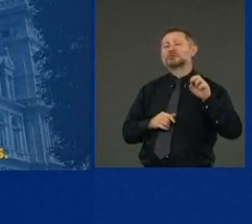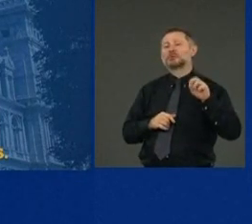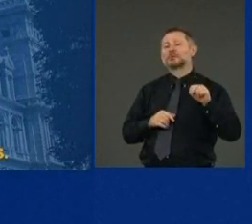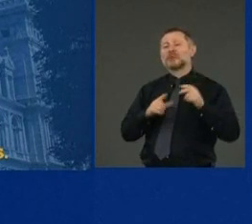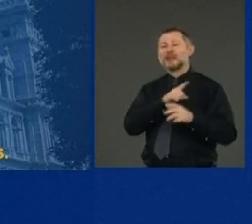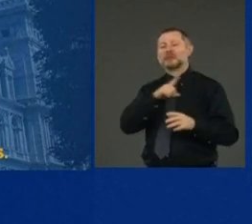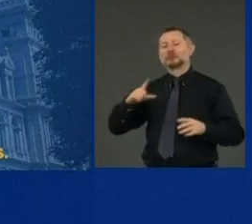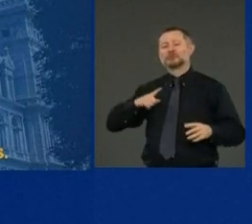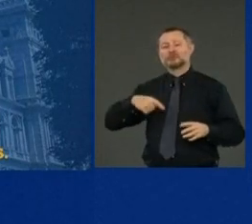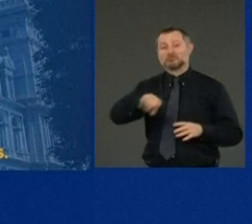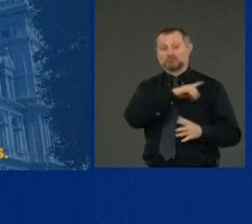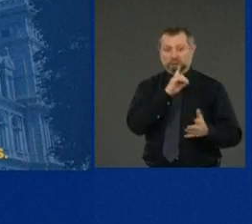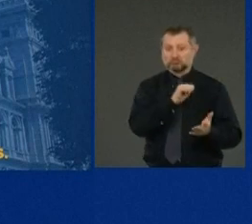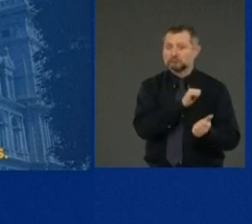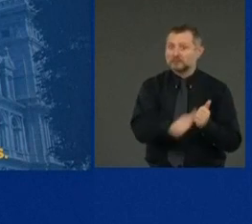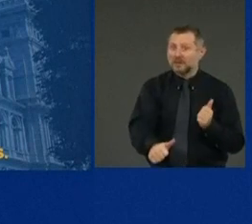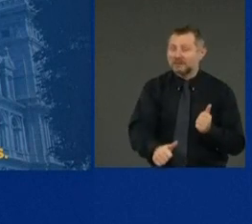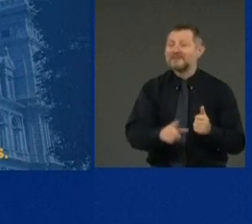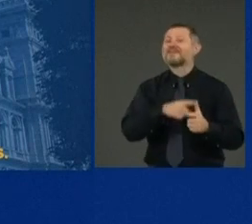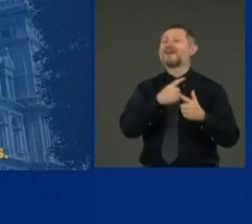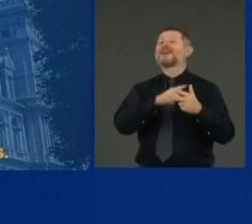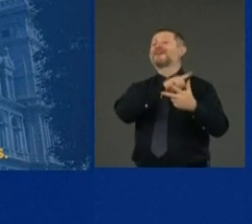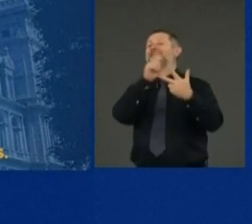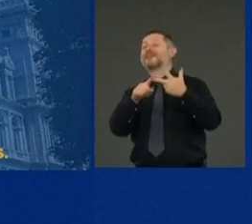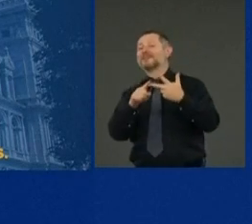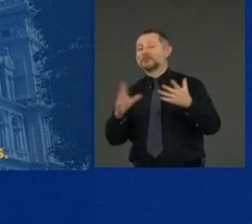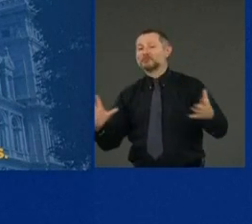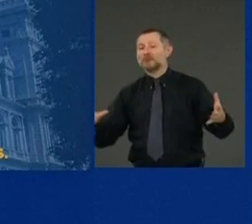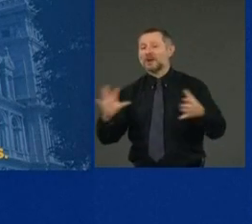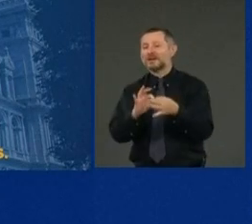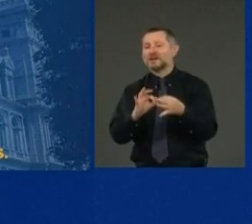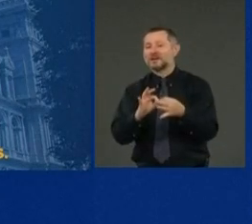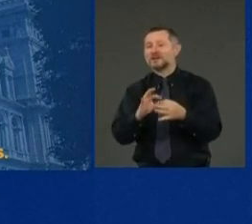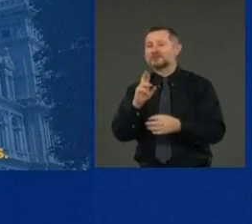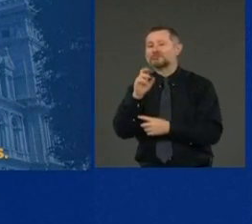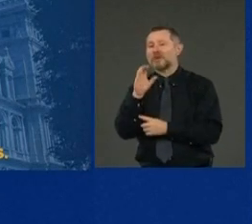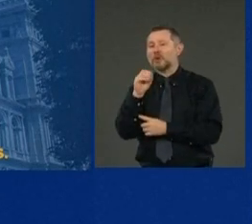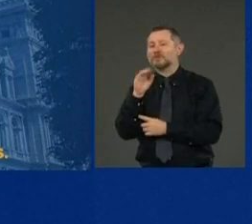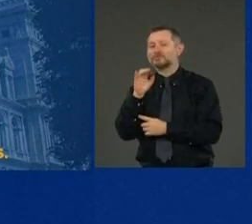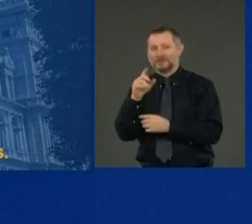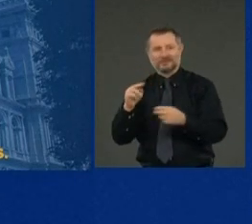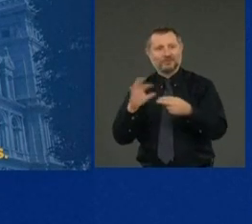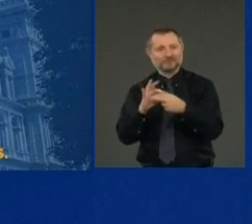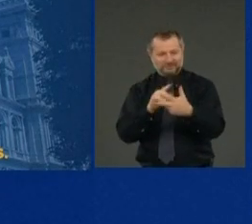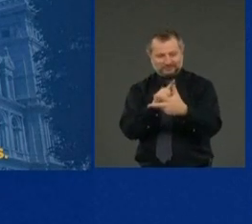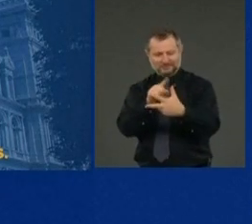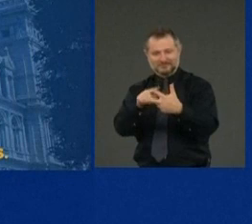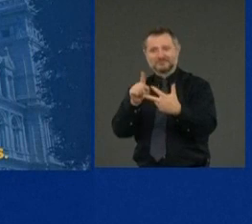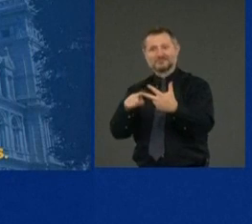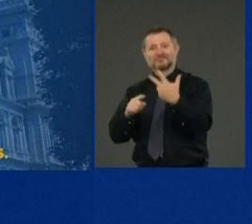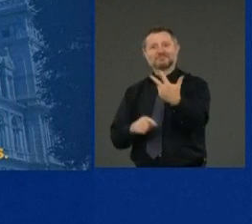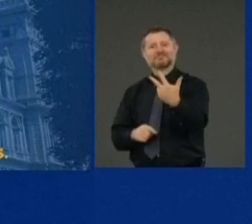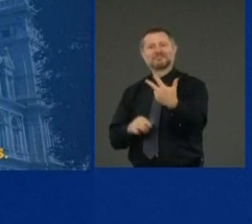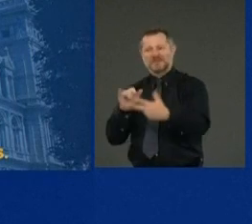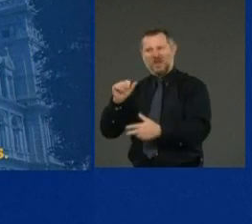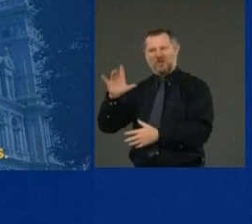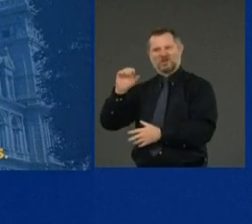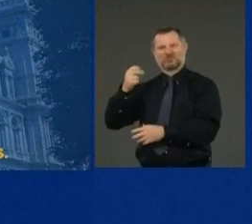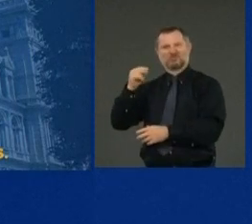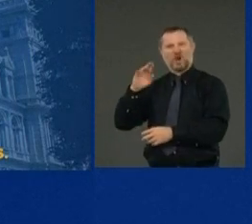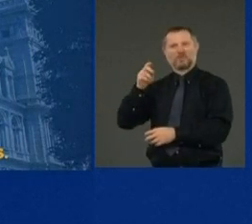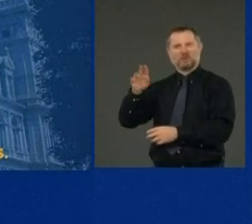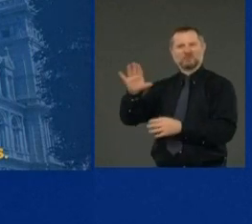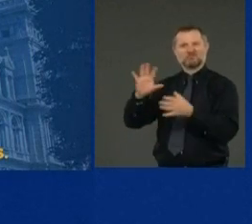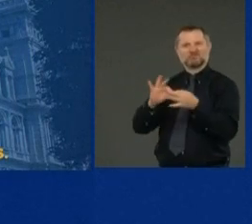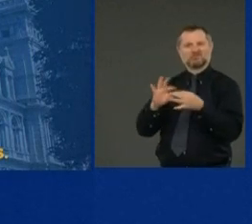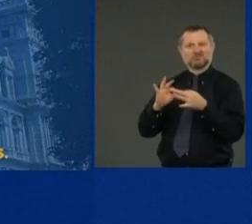change, and the government changes through legislation. Okay, so what is the change going to